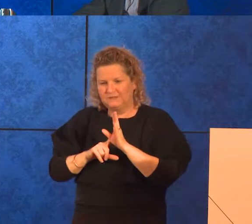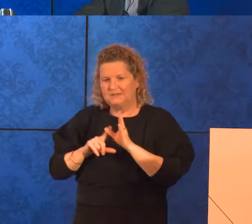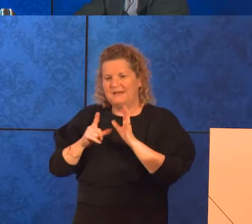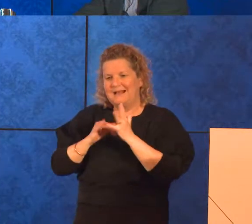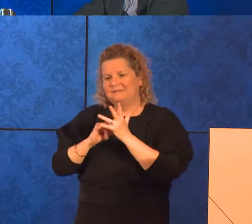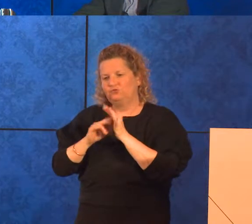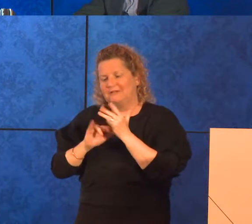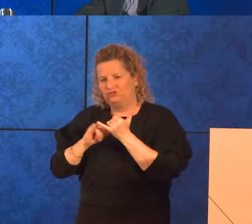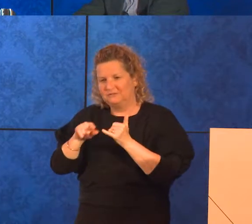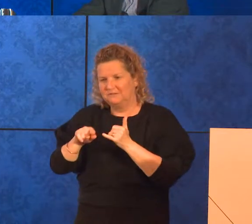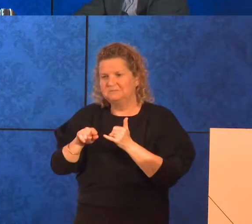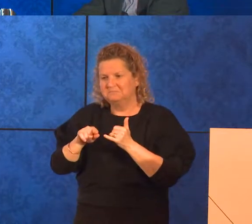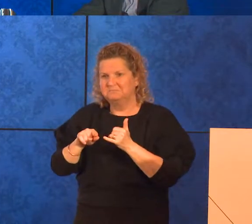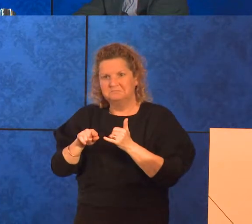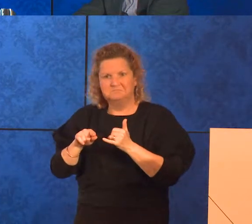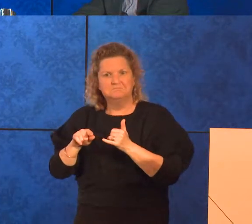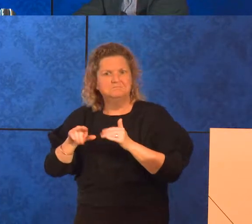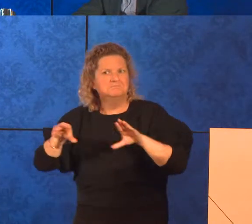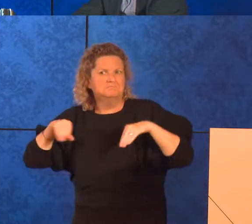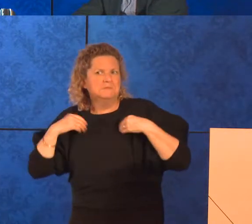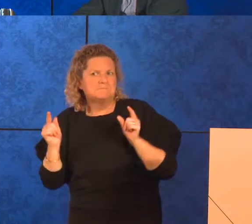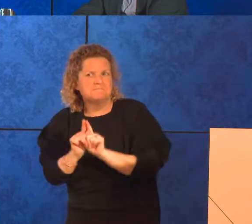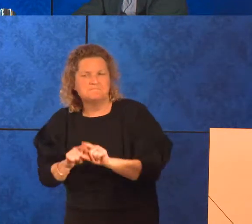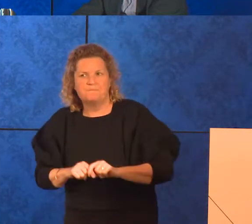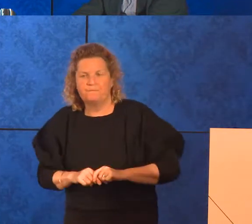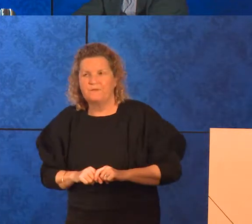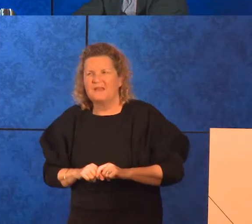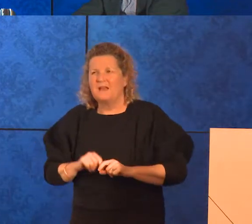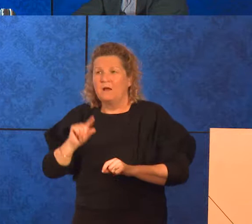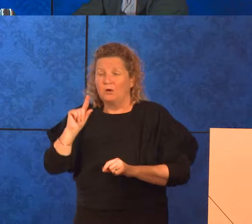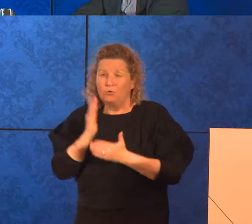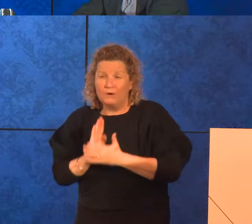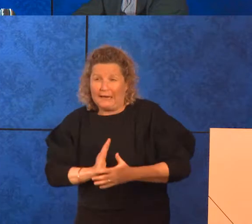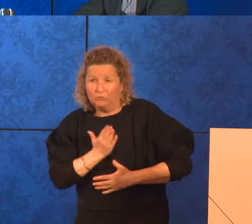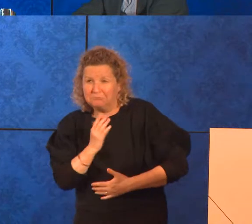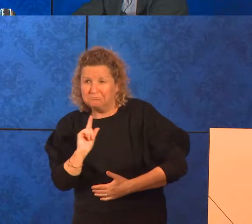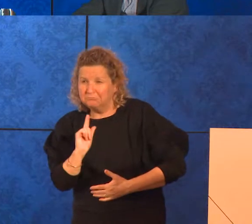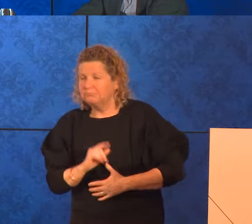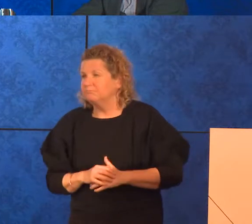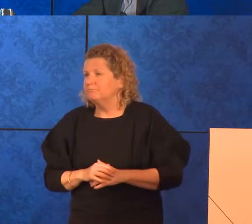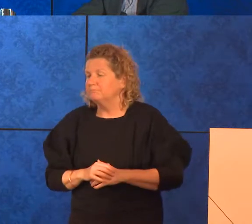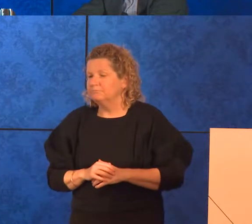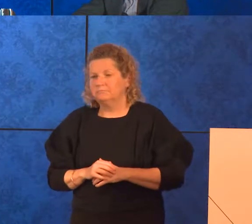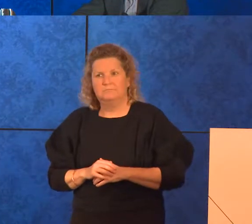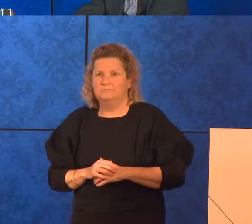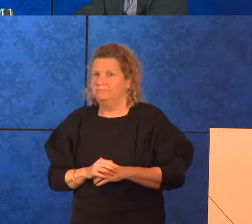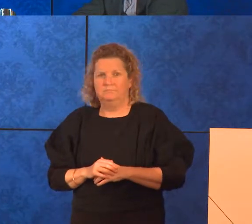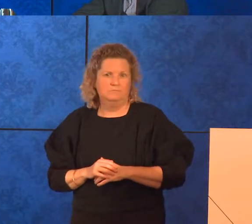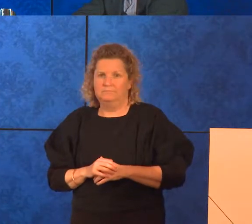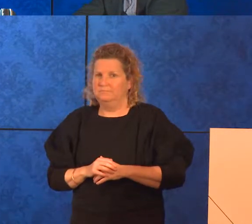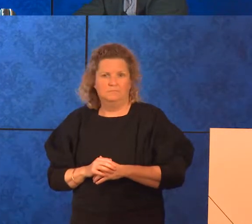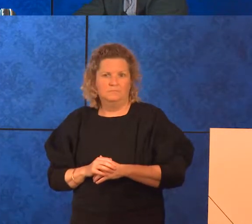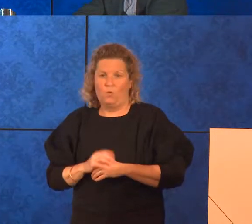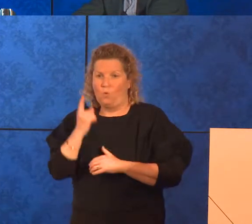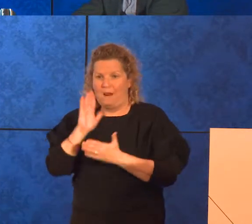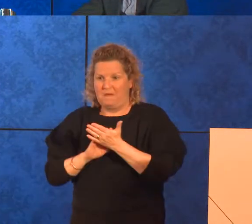had recommendations relating to them did the same. What was fascinating, though, was a quick backflip that occurred in a